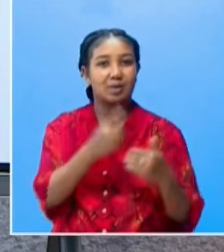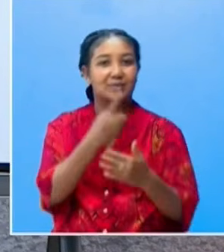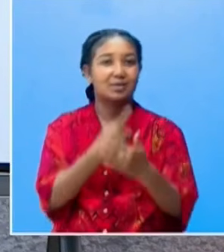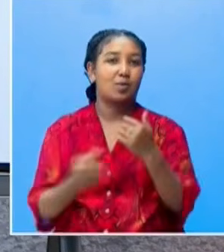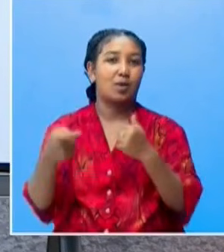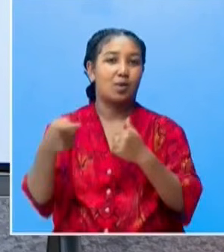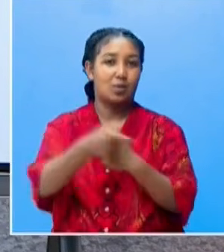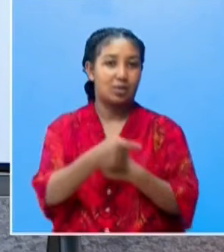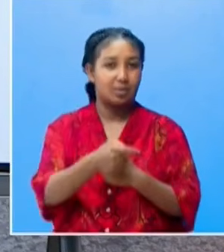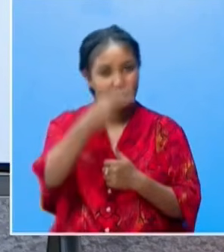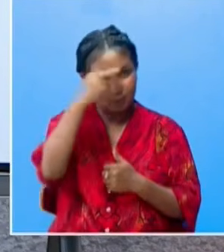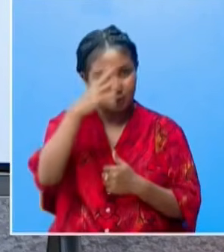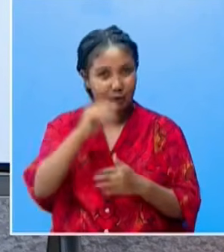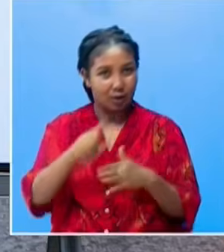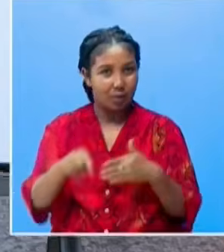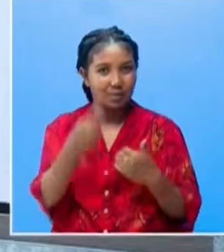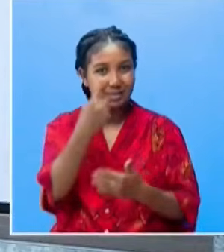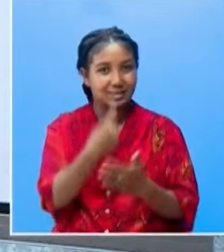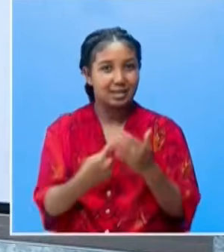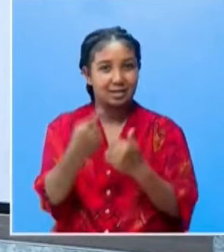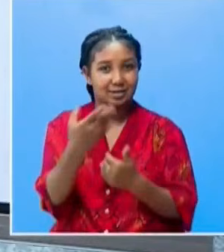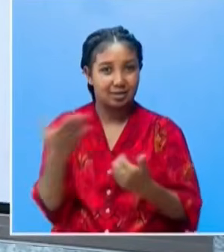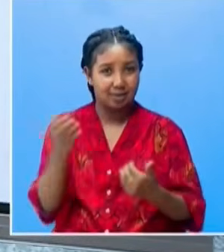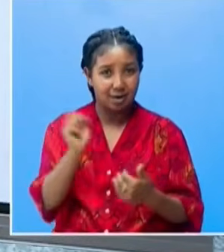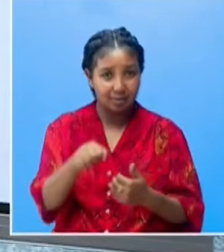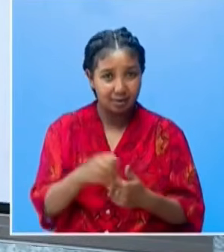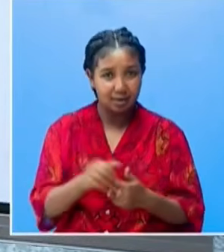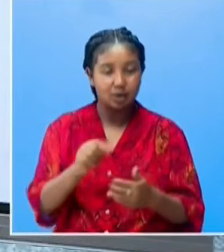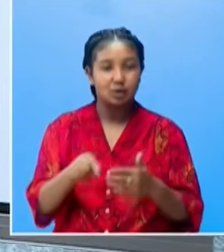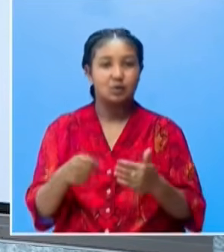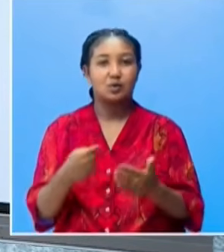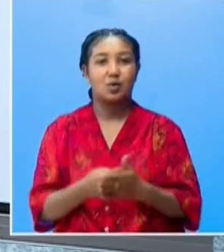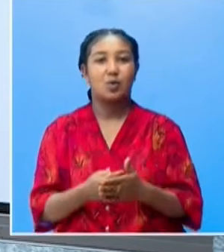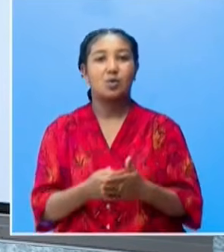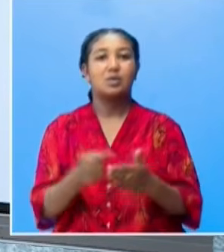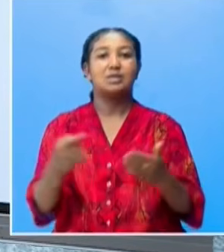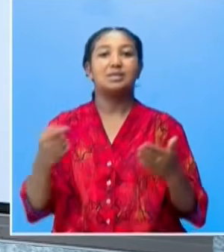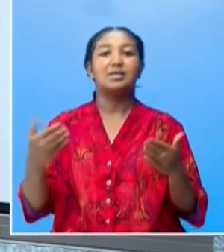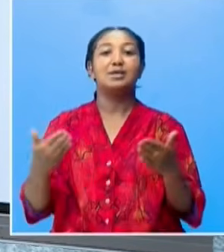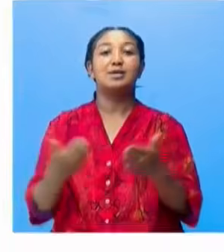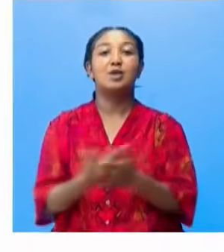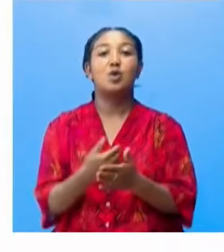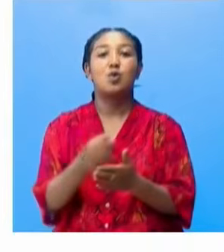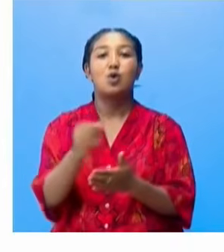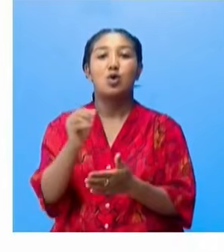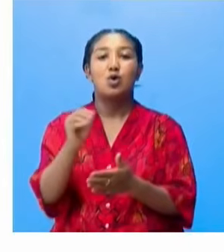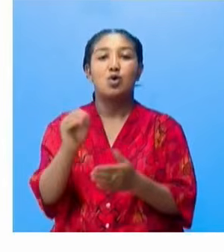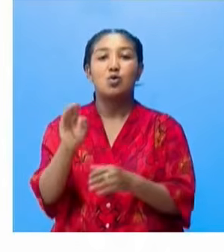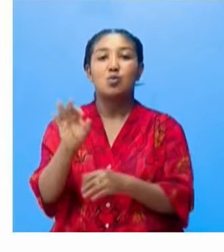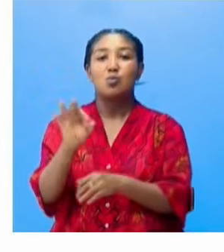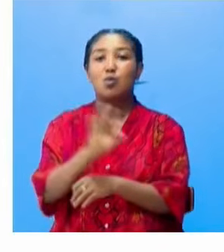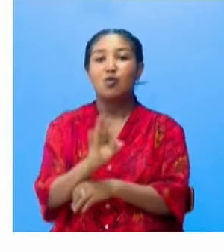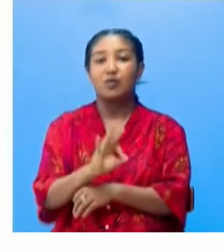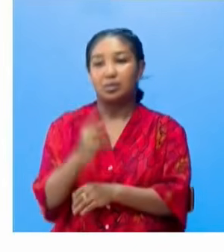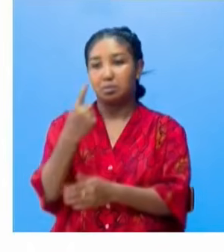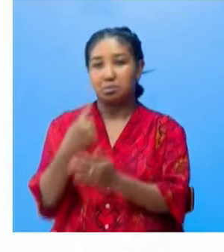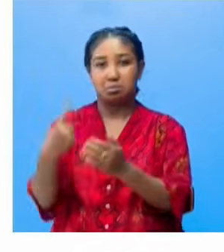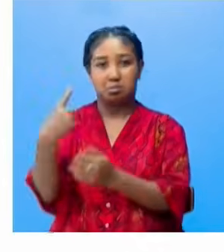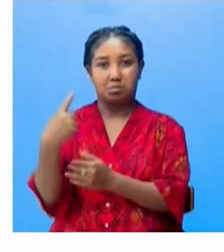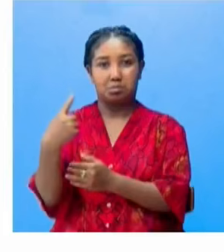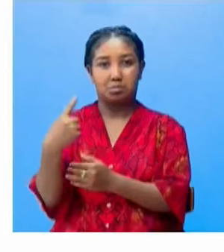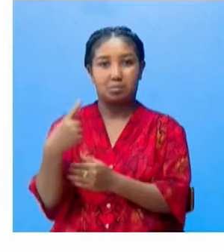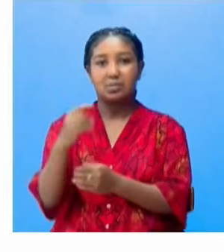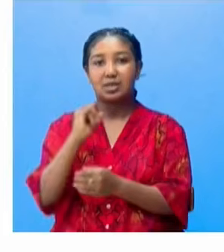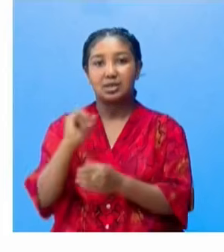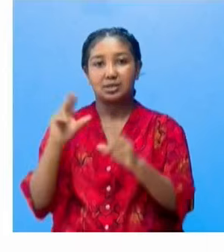singular, since I'm talking about a single film, right? So, the new movie is not. Here is